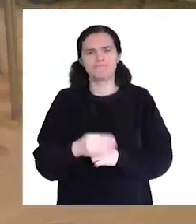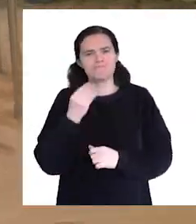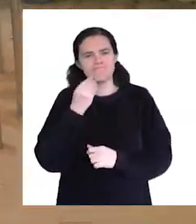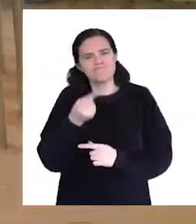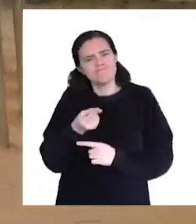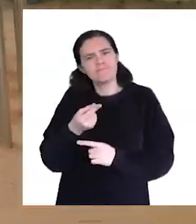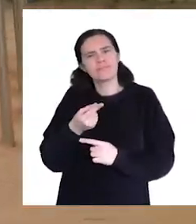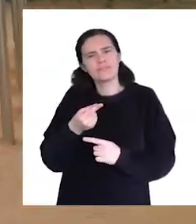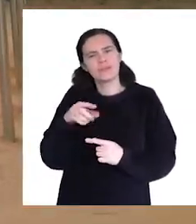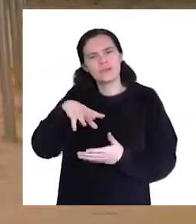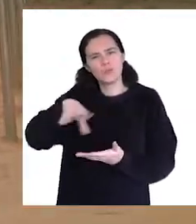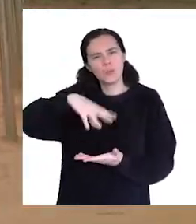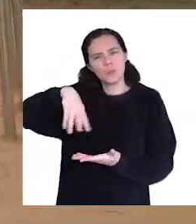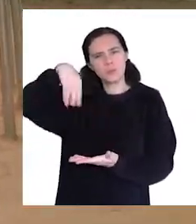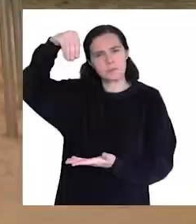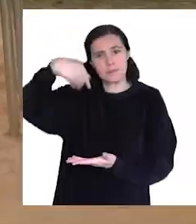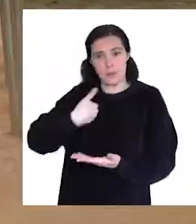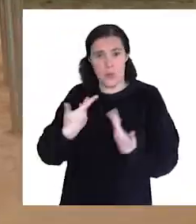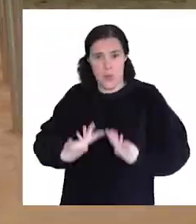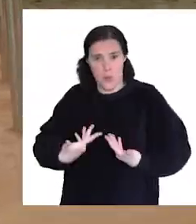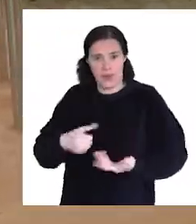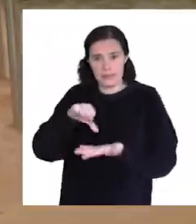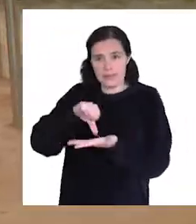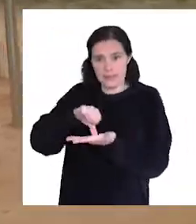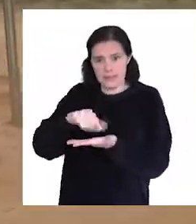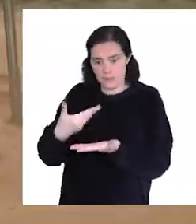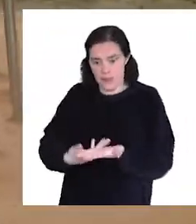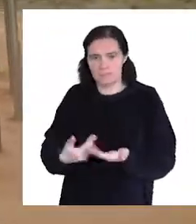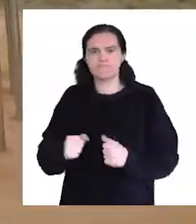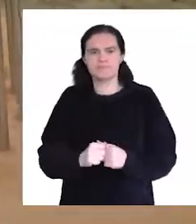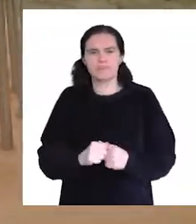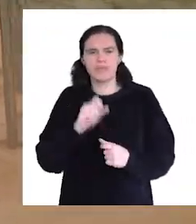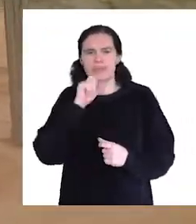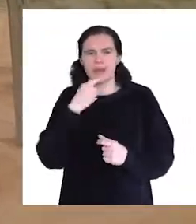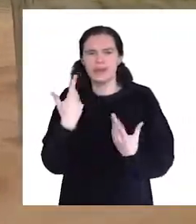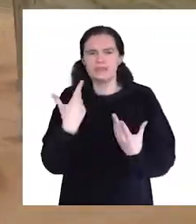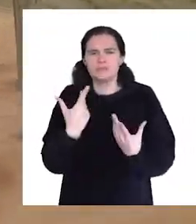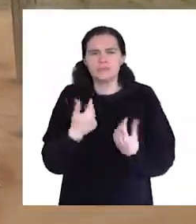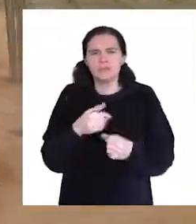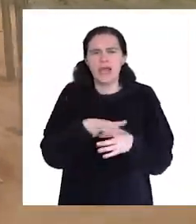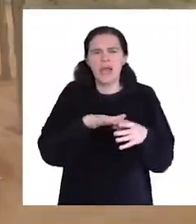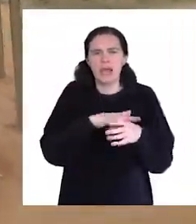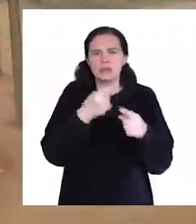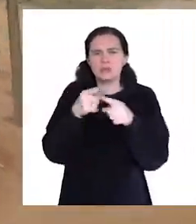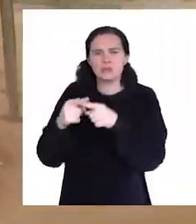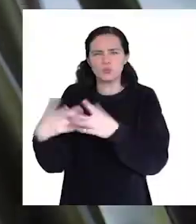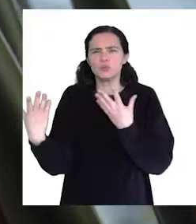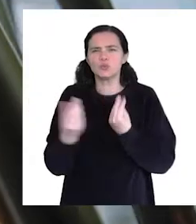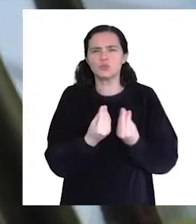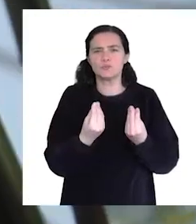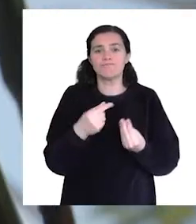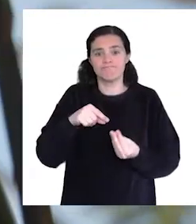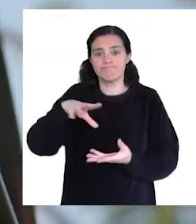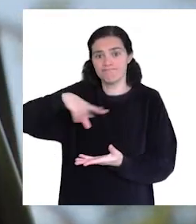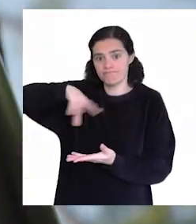architecture. In a way, this curious vortex that I am right now at the center of brings together all these different